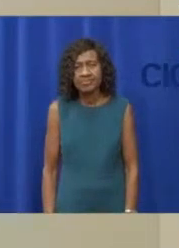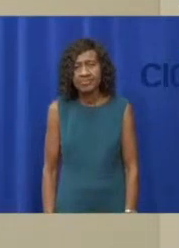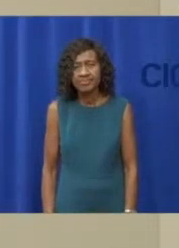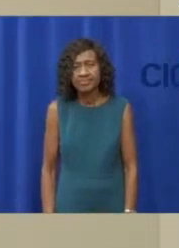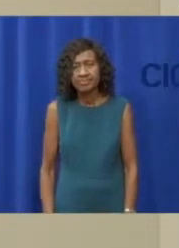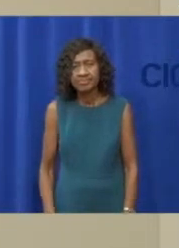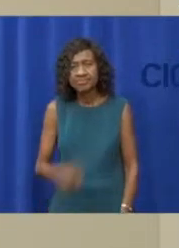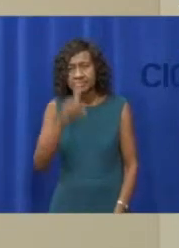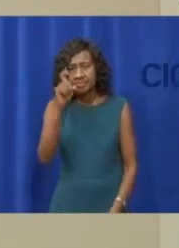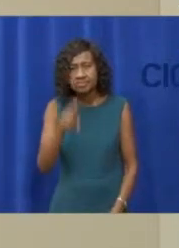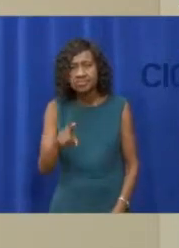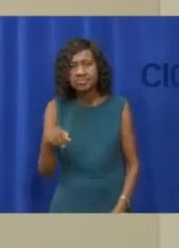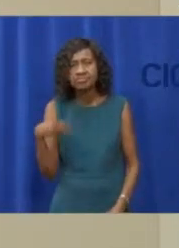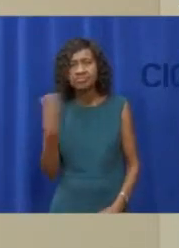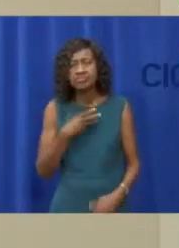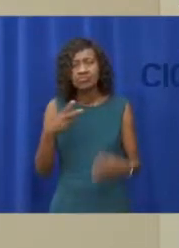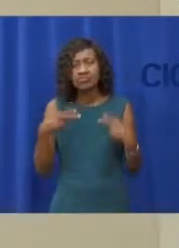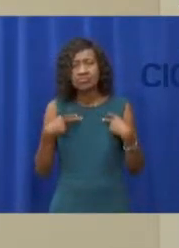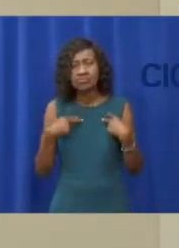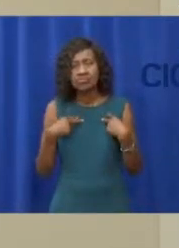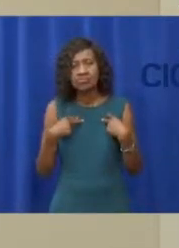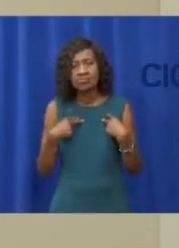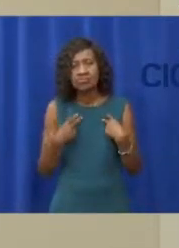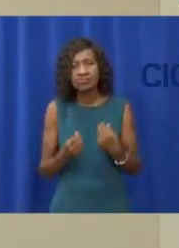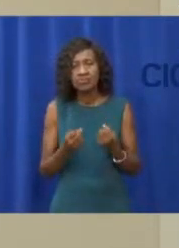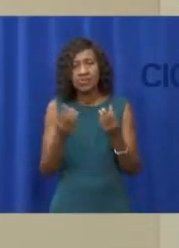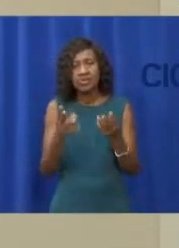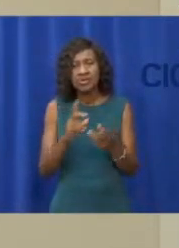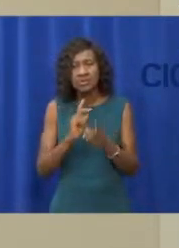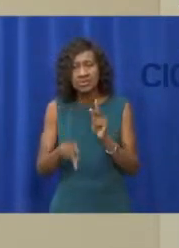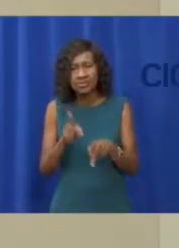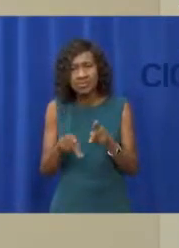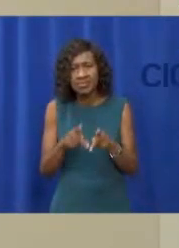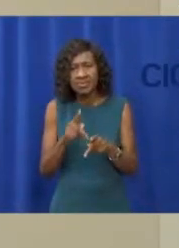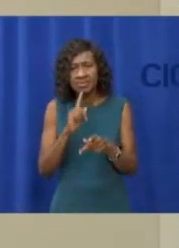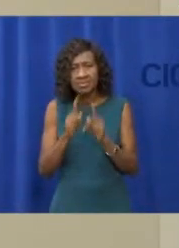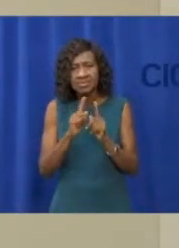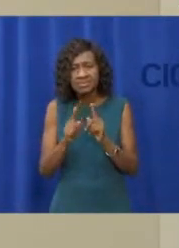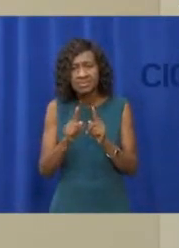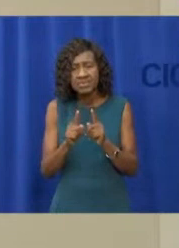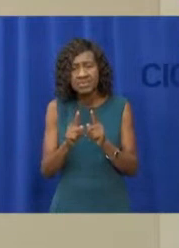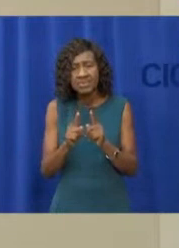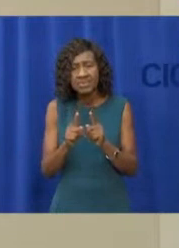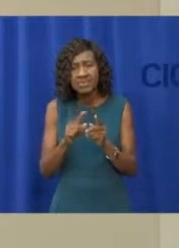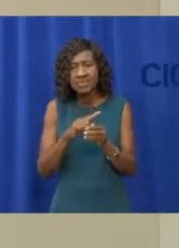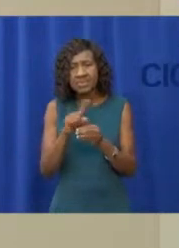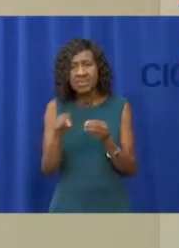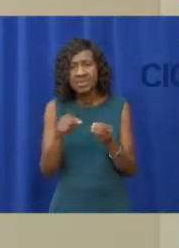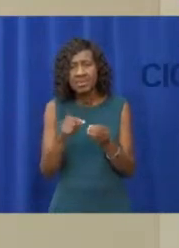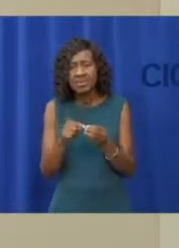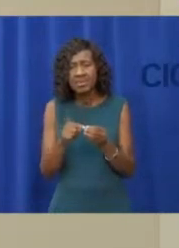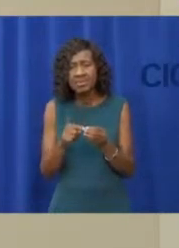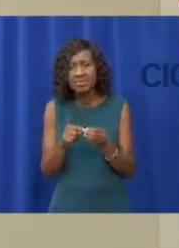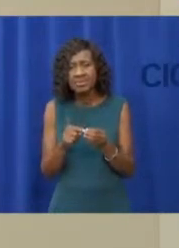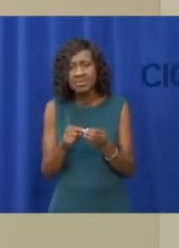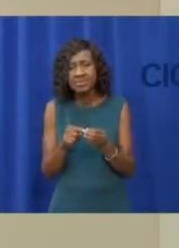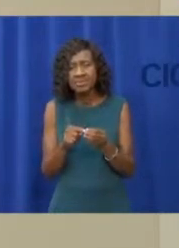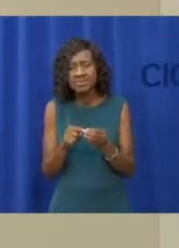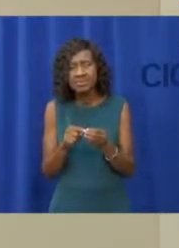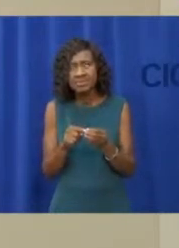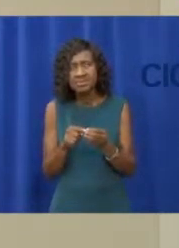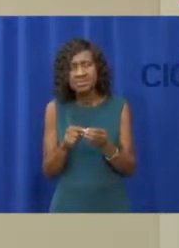We've had a number of comments come in, and I'm sure you have been getting them as well, for people, naturally